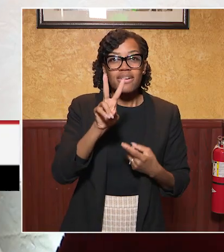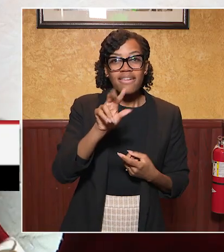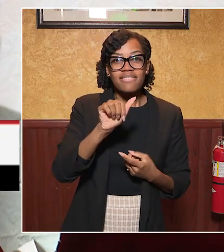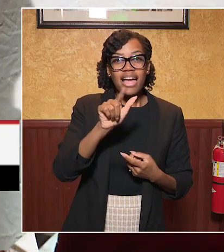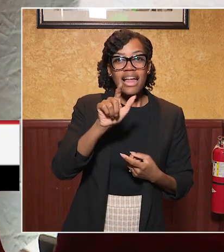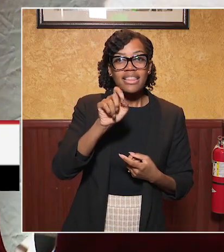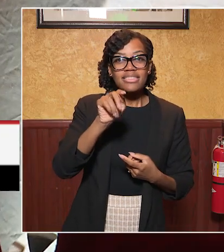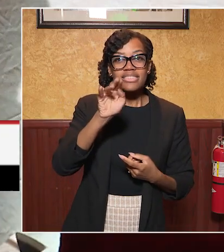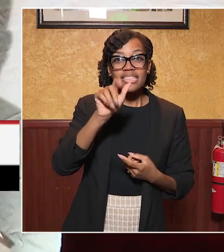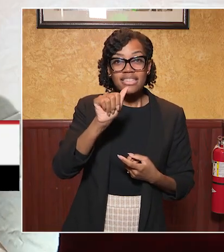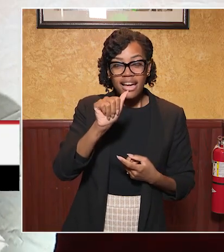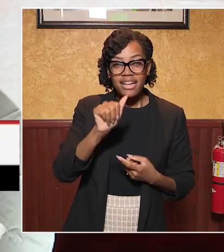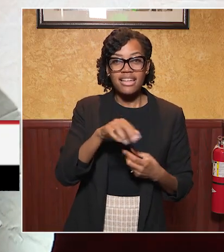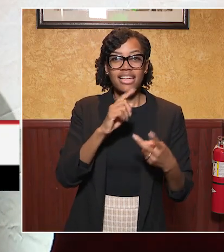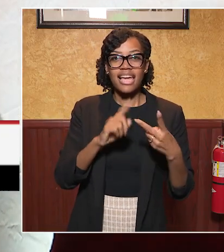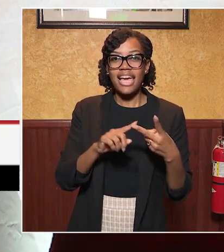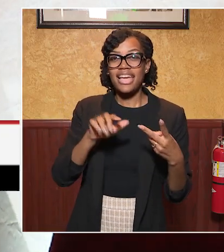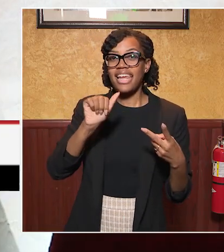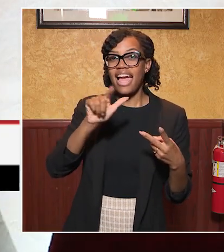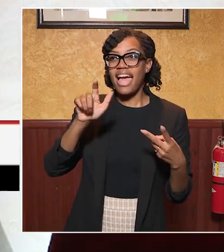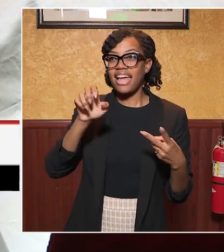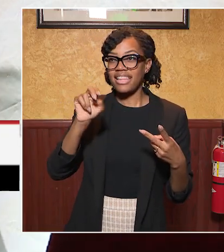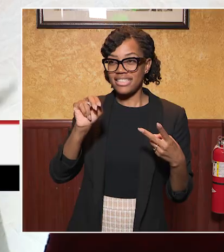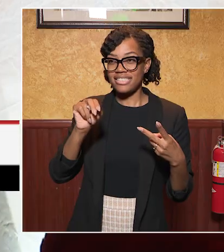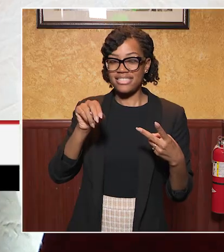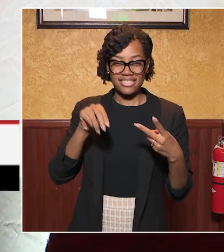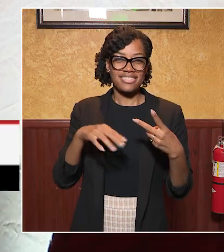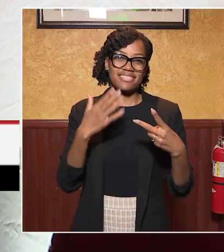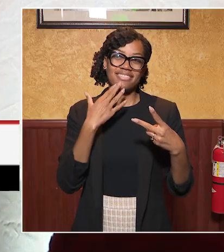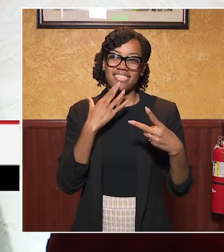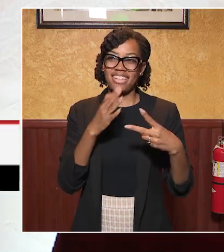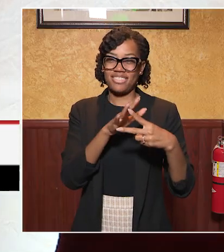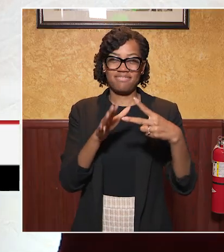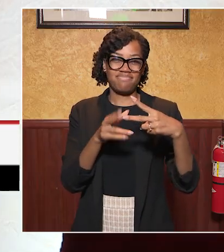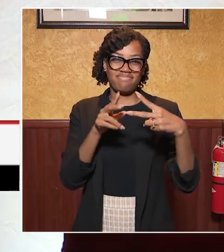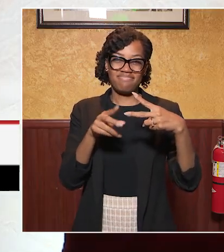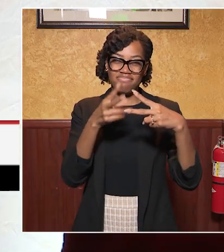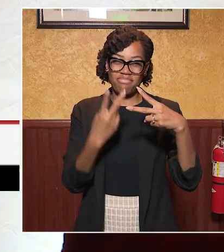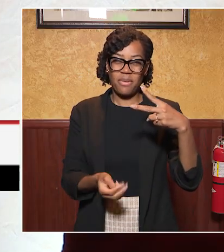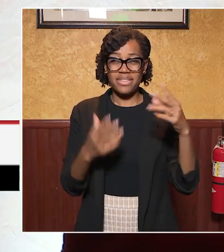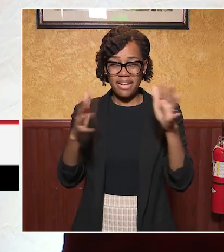To Valentina and Ellington. So give it up. Give them a shout out for our holiday sound.